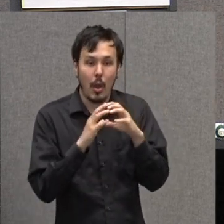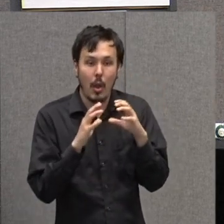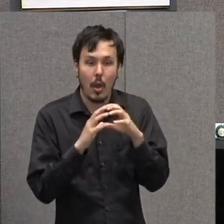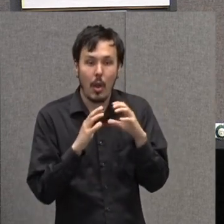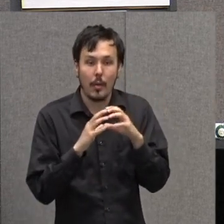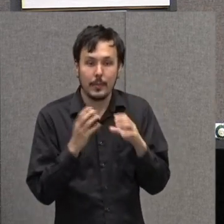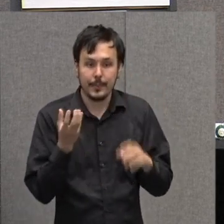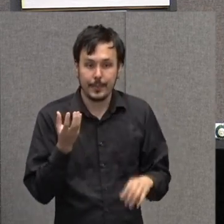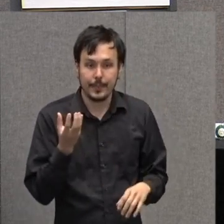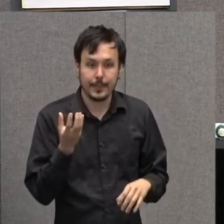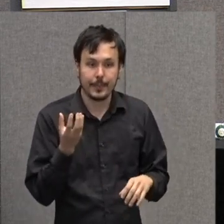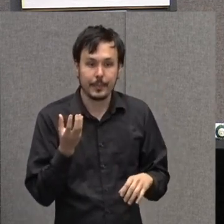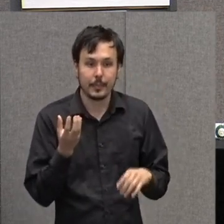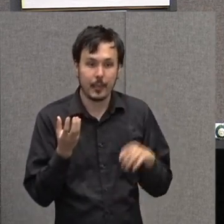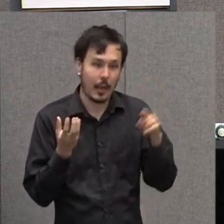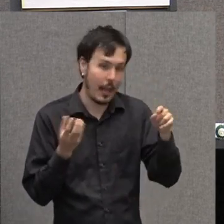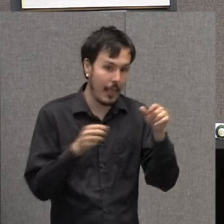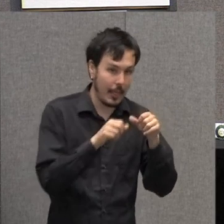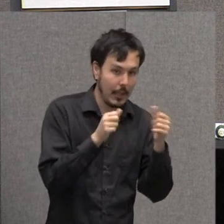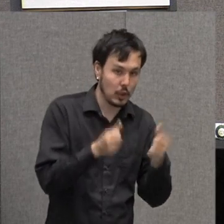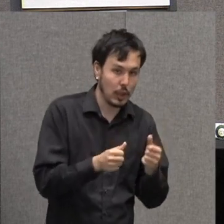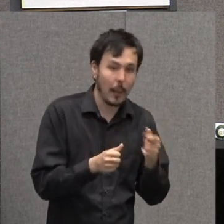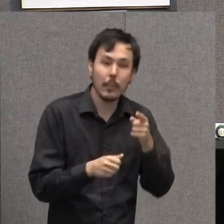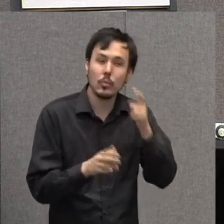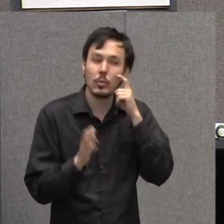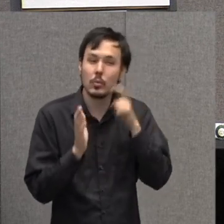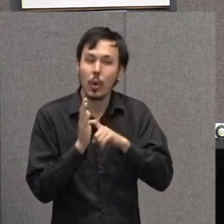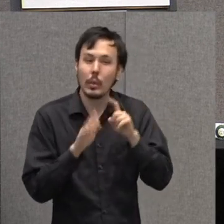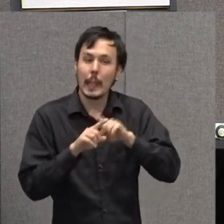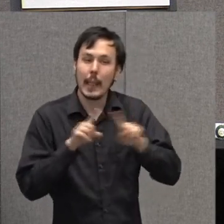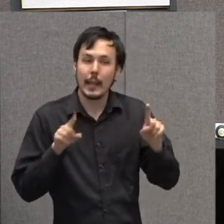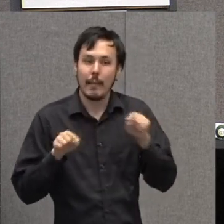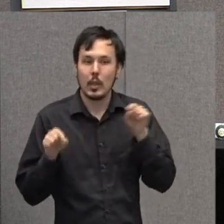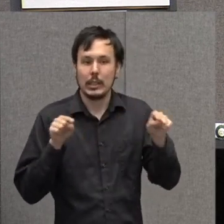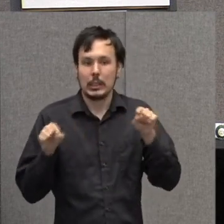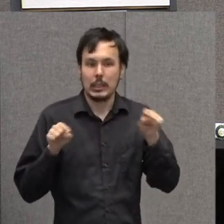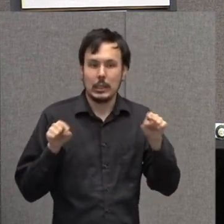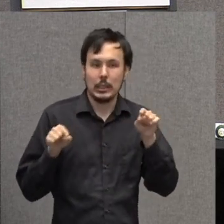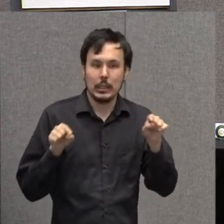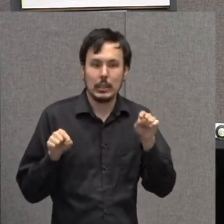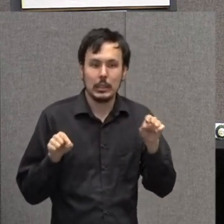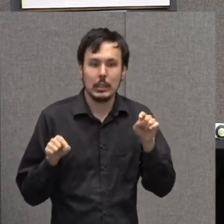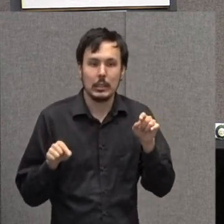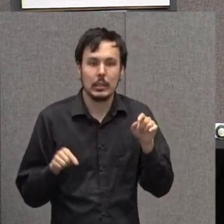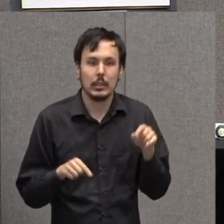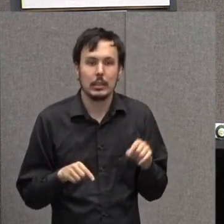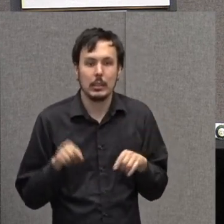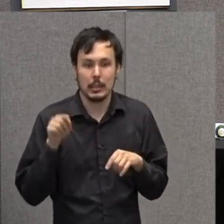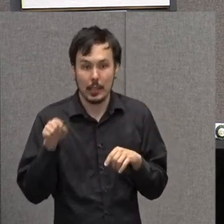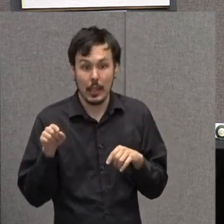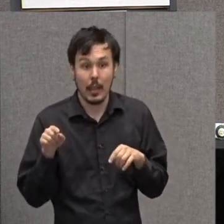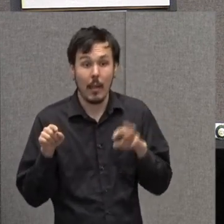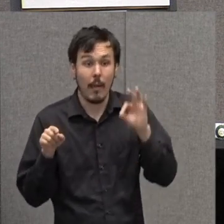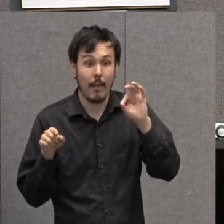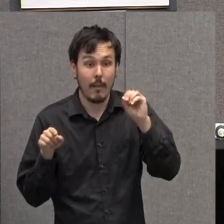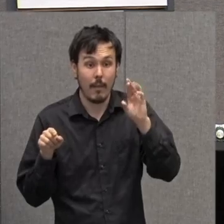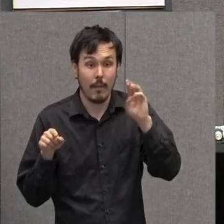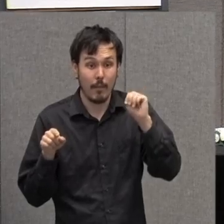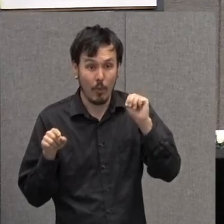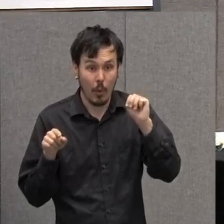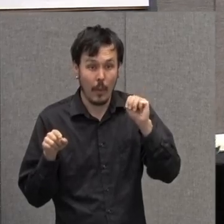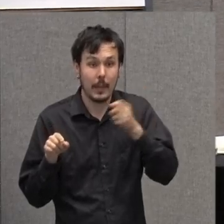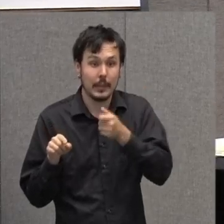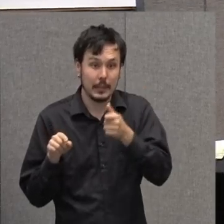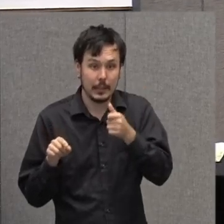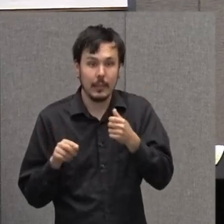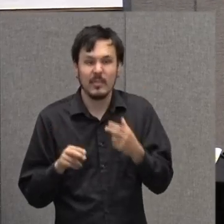and this shape, what do you see is the difference? If I have this form right here, which